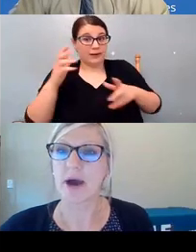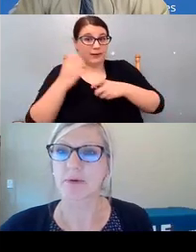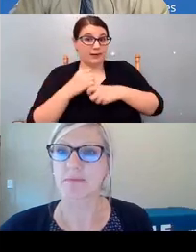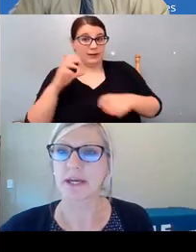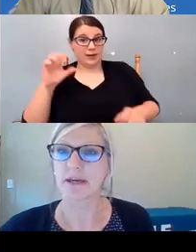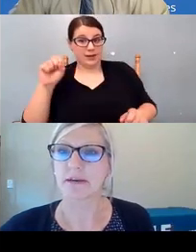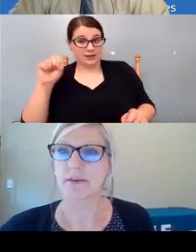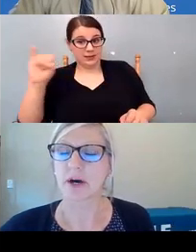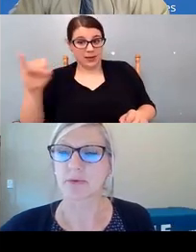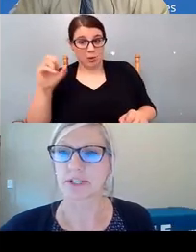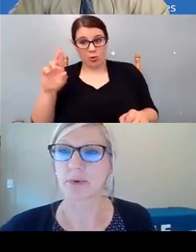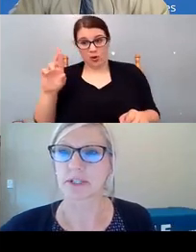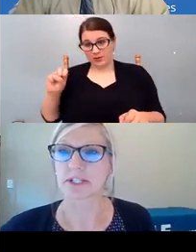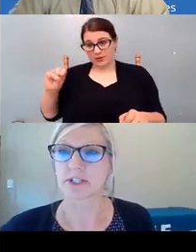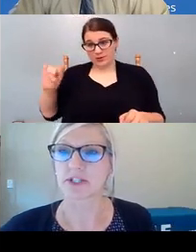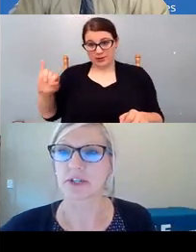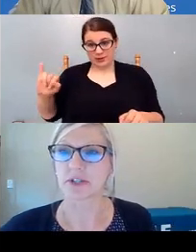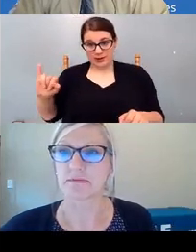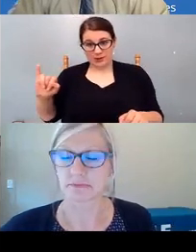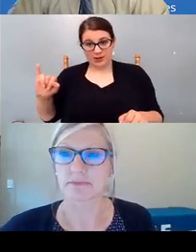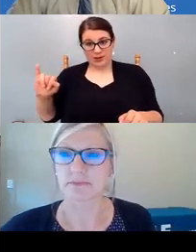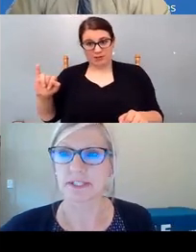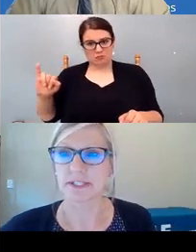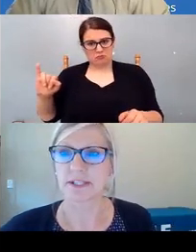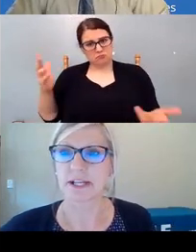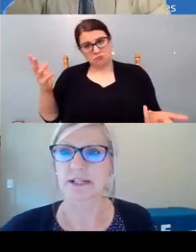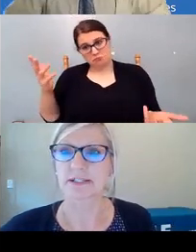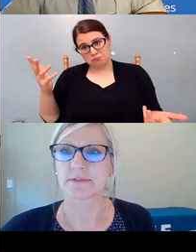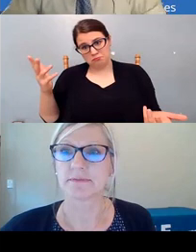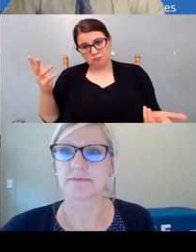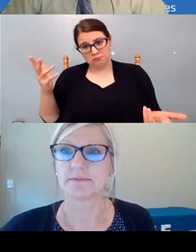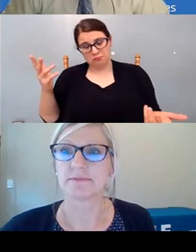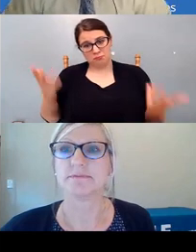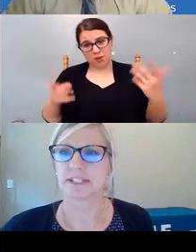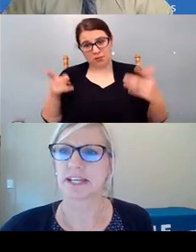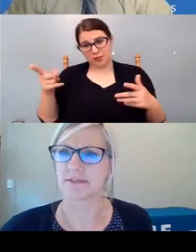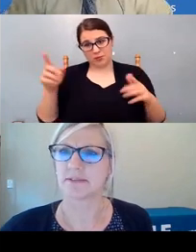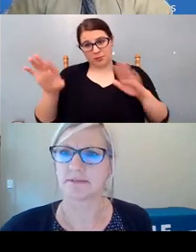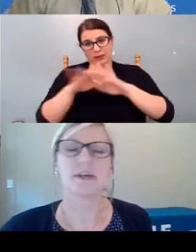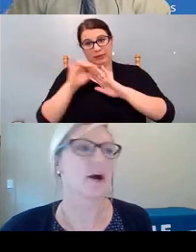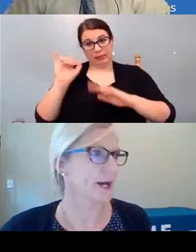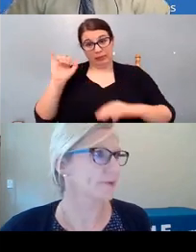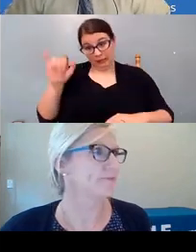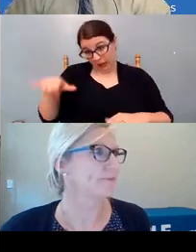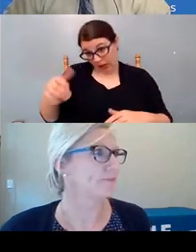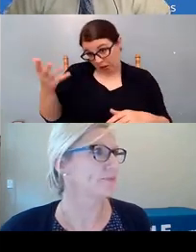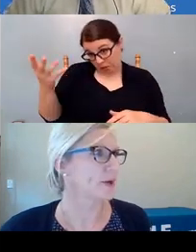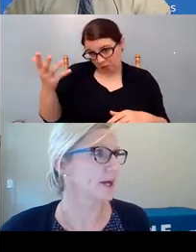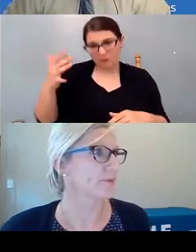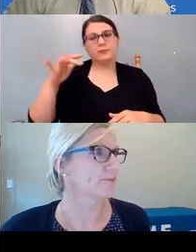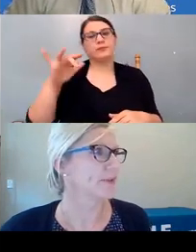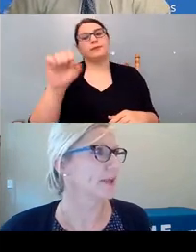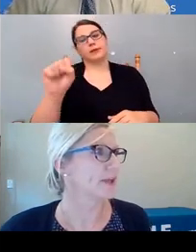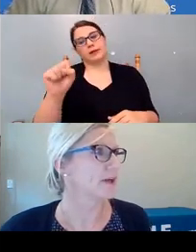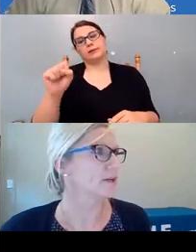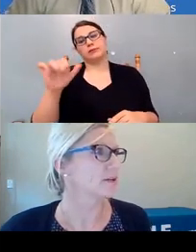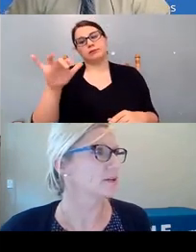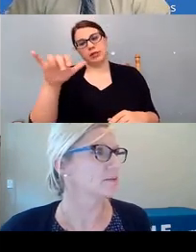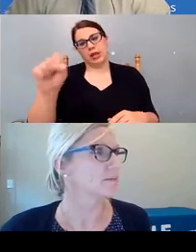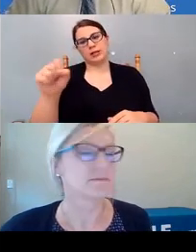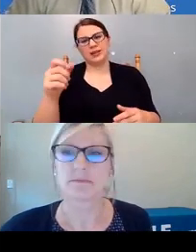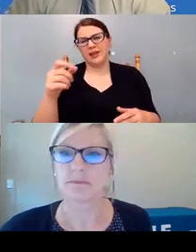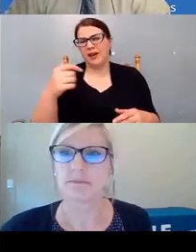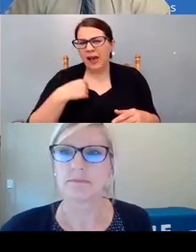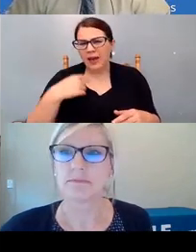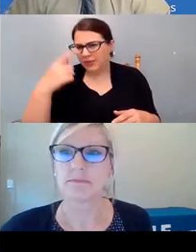maybe that would be a response that she could select. Sure, absolutely. Okay. Yes. Okay. Yeah, but the